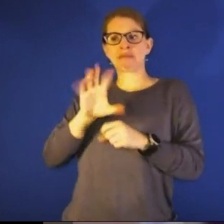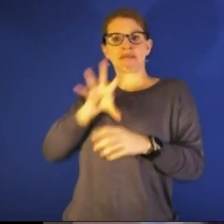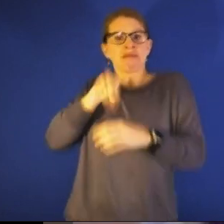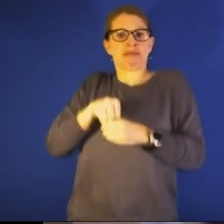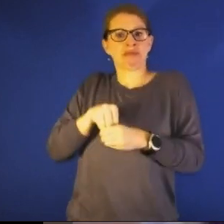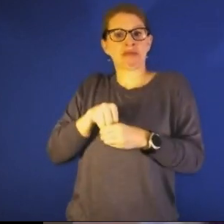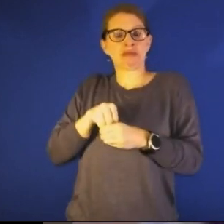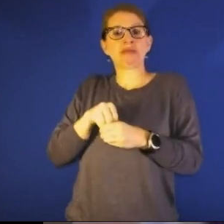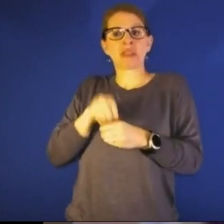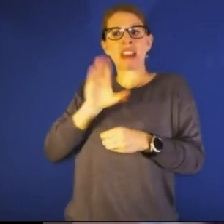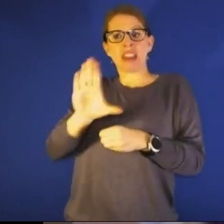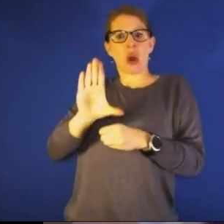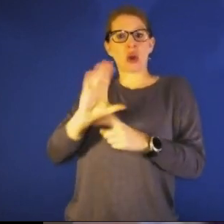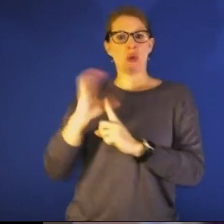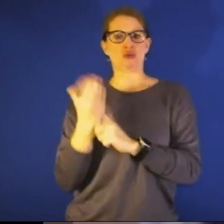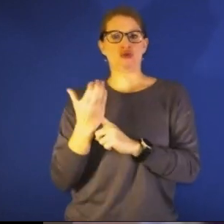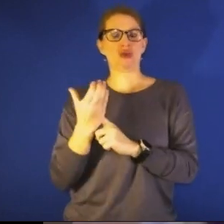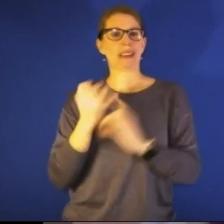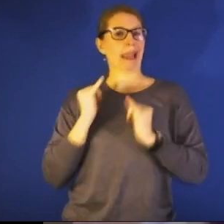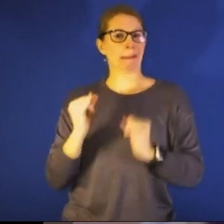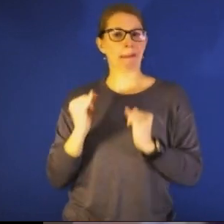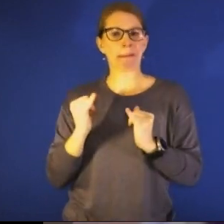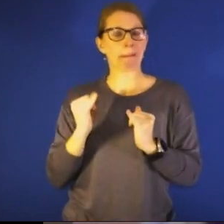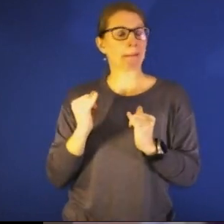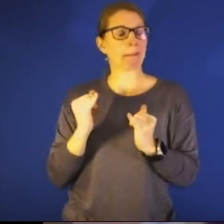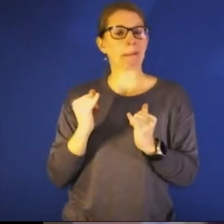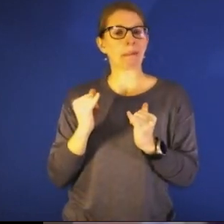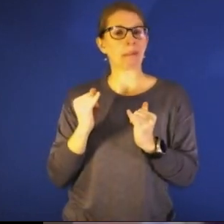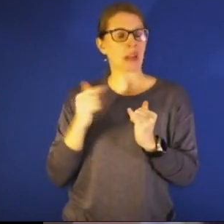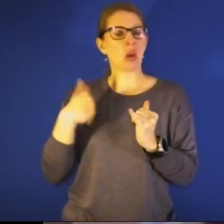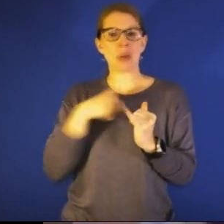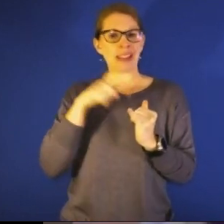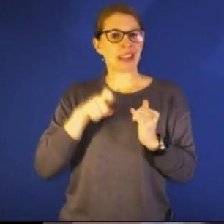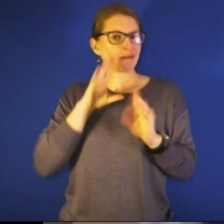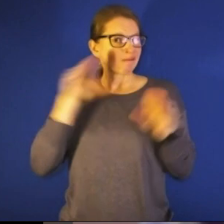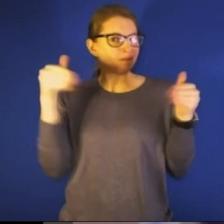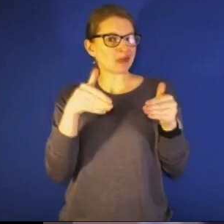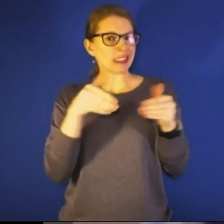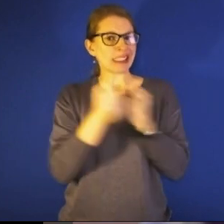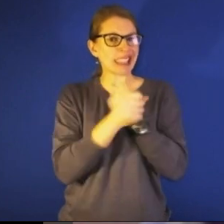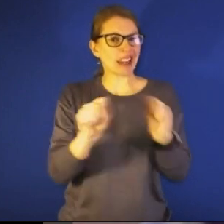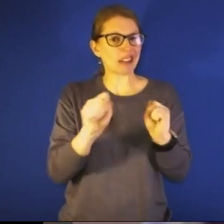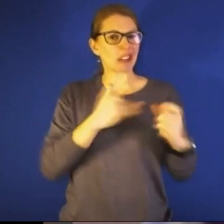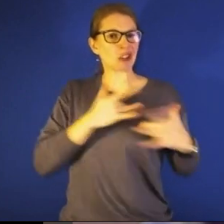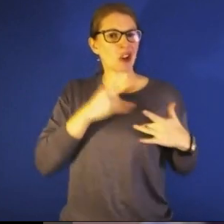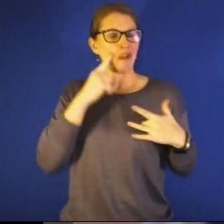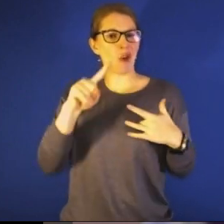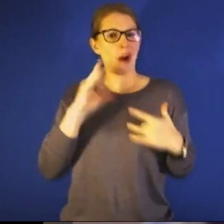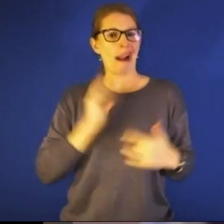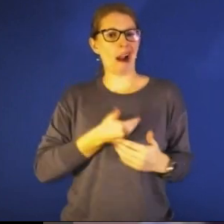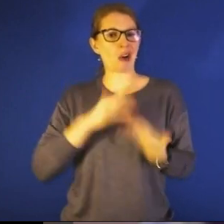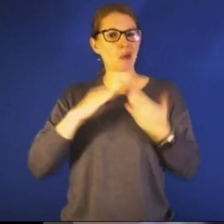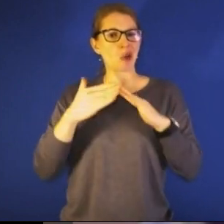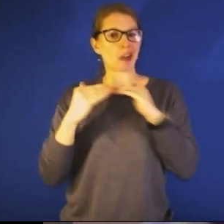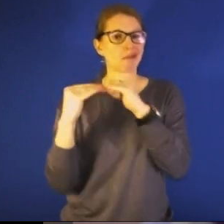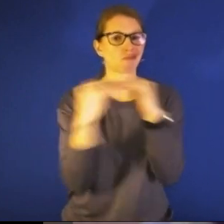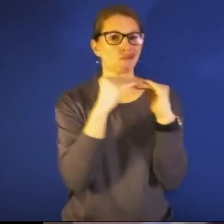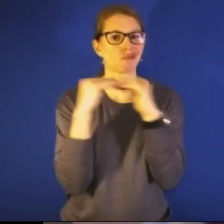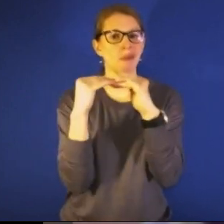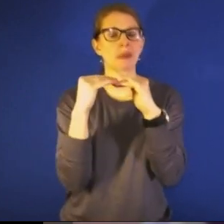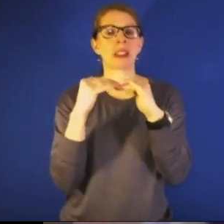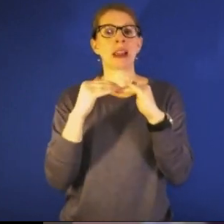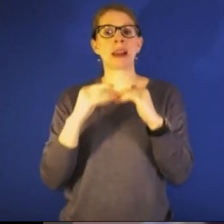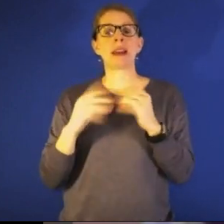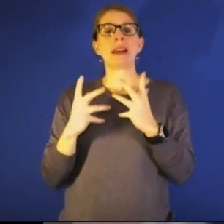really where we are. Our culture needs to be centered around safety and centered around concern for our communities. And once